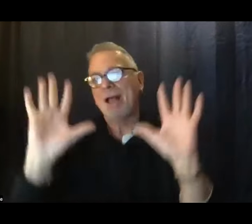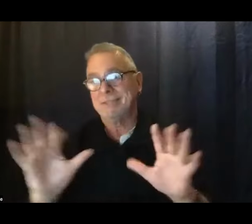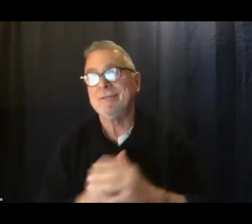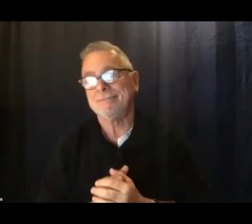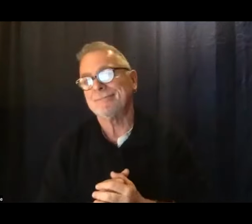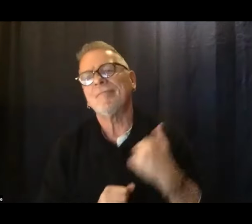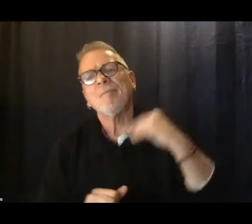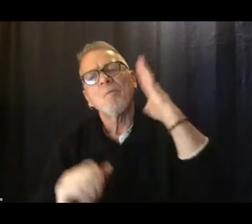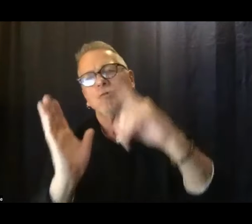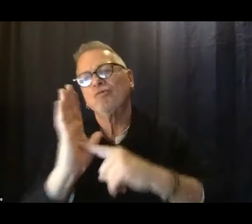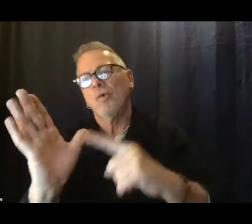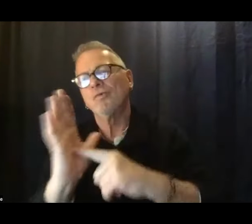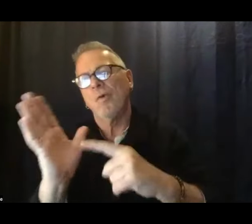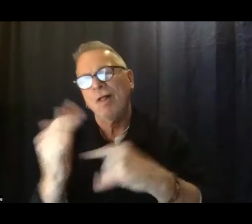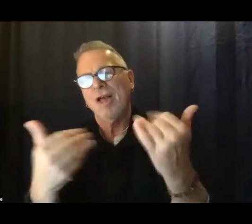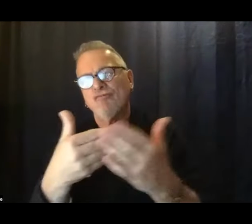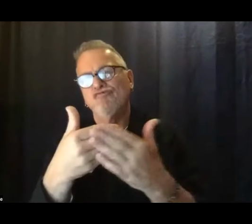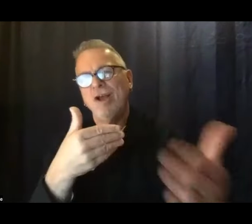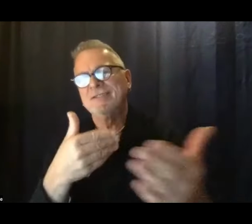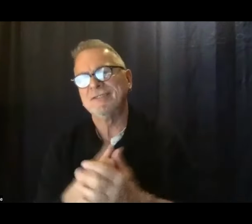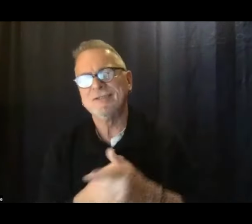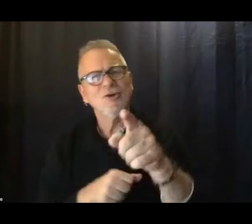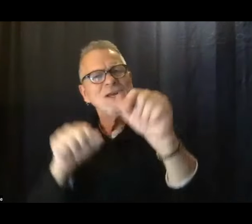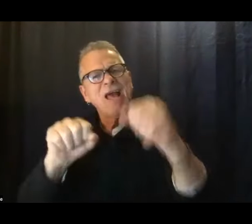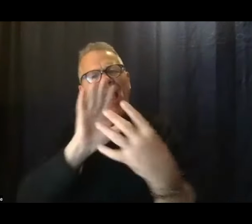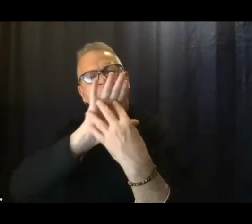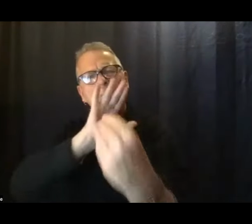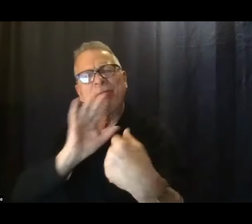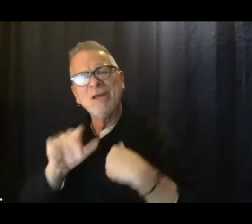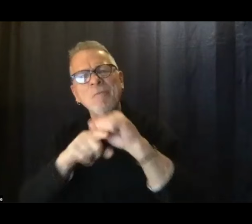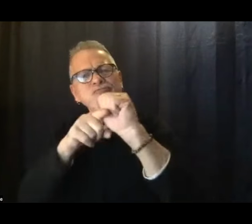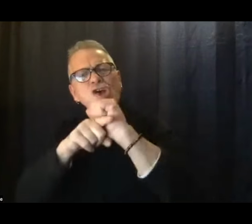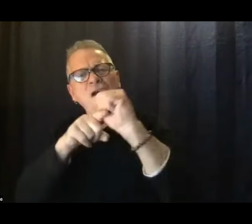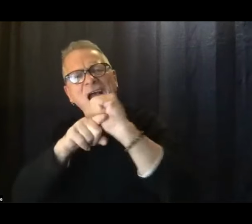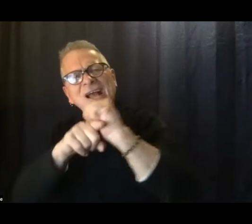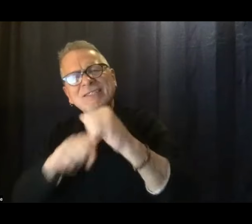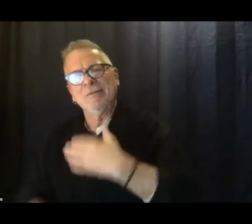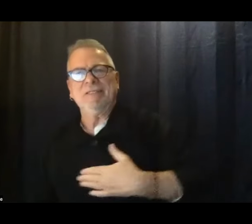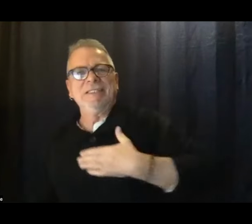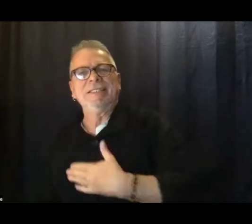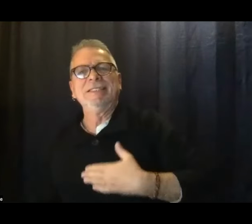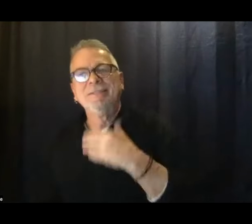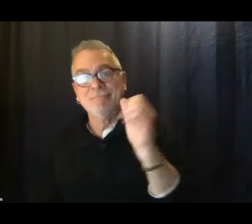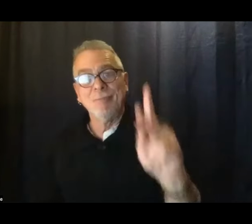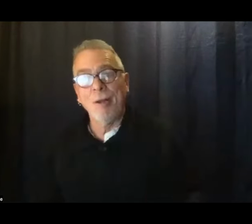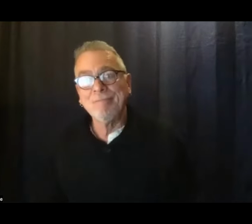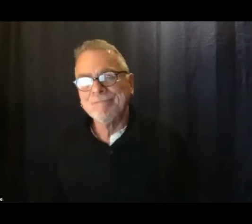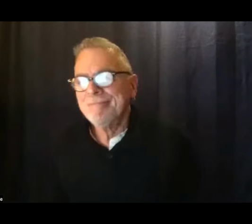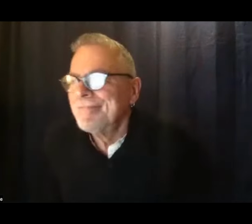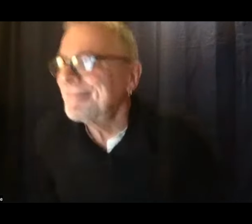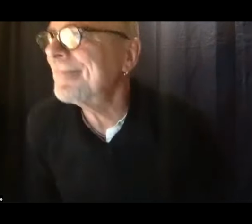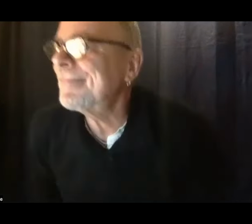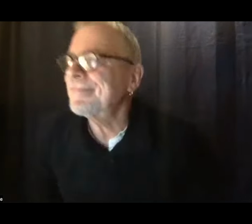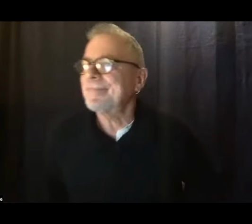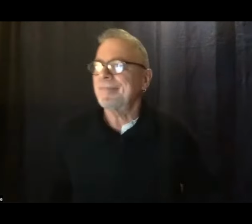language, all of that. And it's absolutely beautiful and amazing, a rich part of the language. And you can go ahead and copy me as we